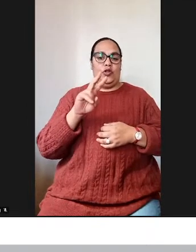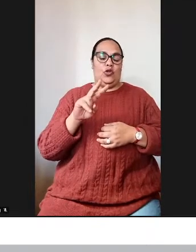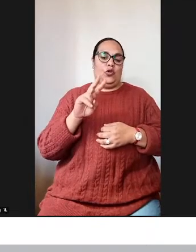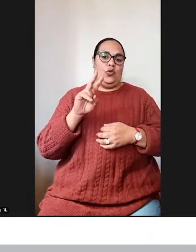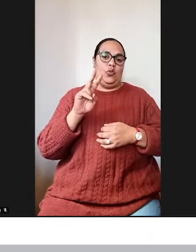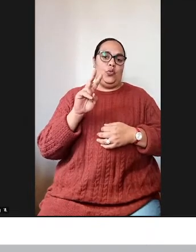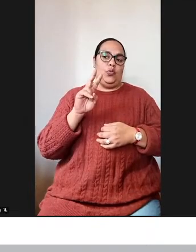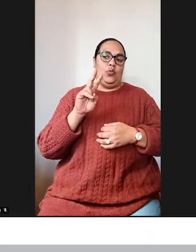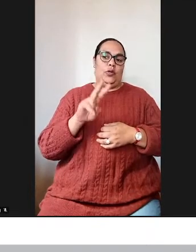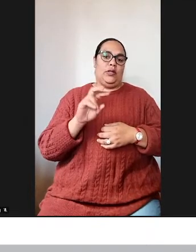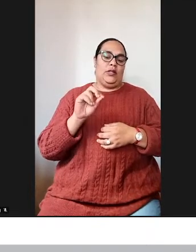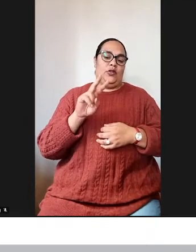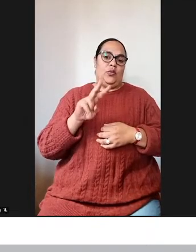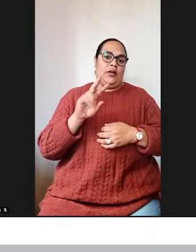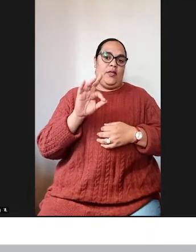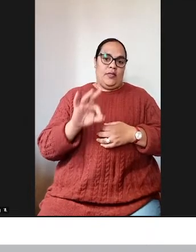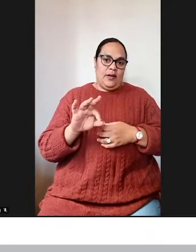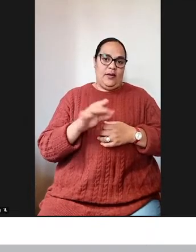2023.